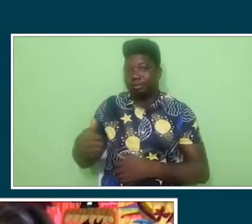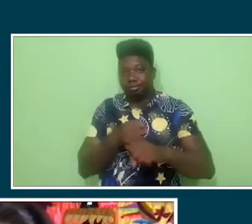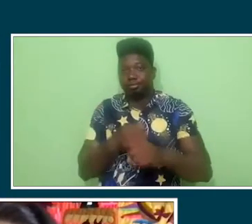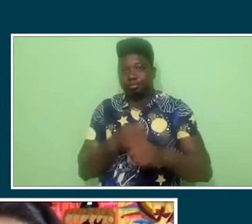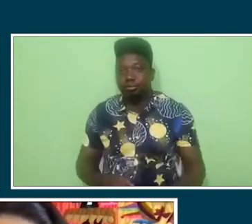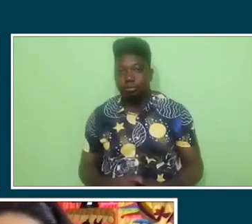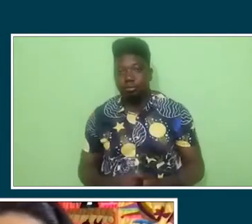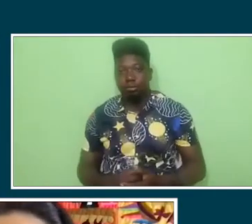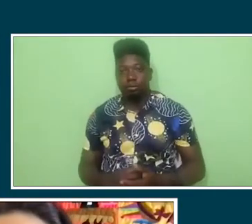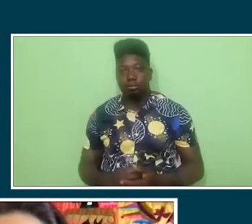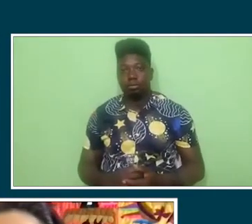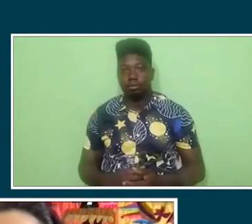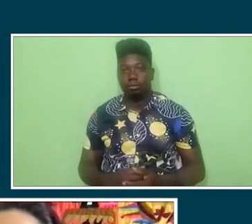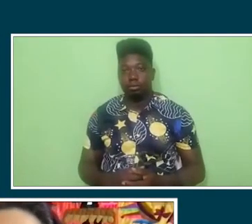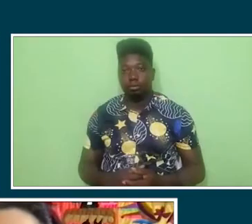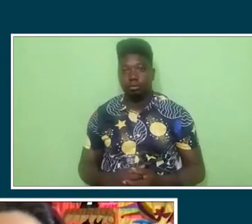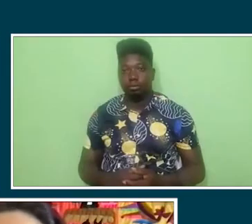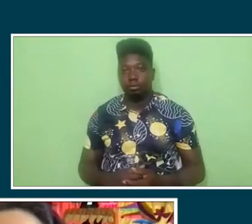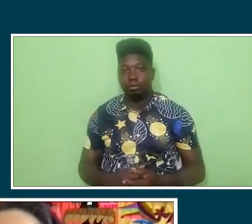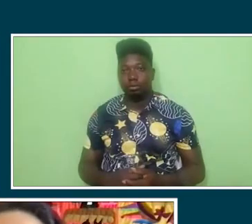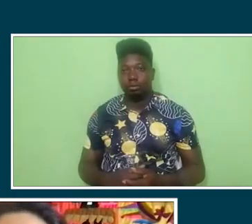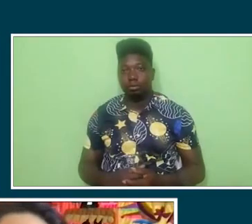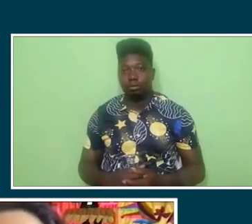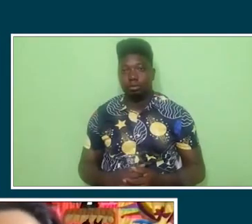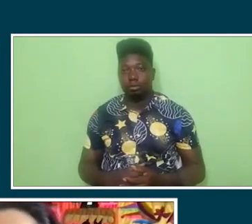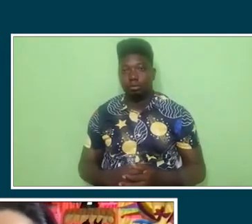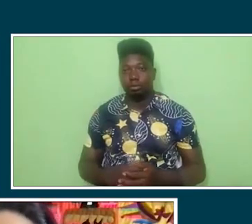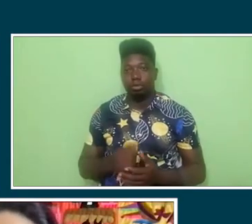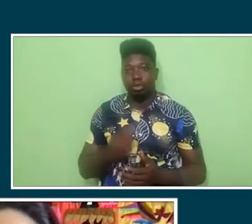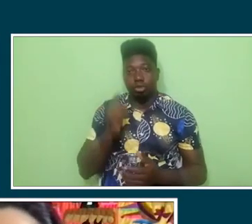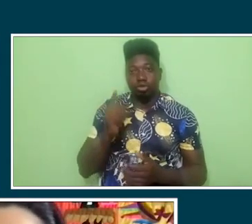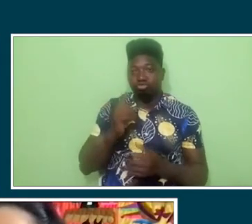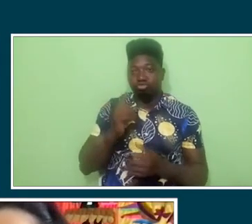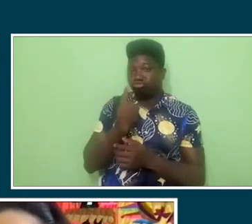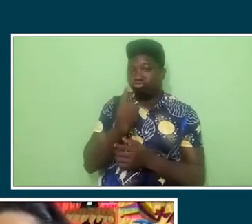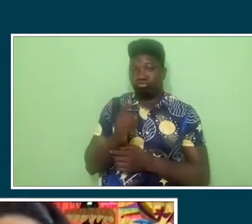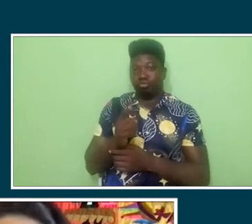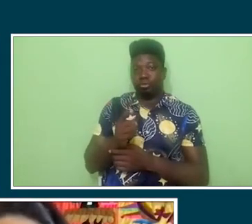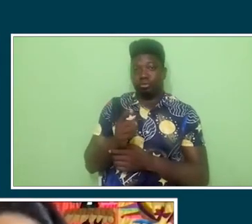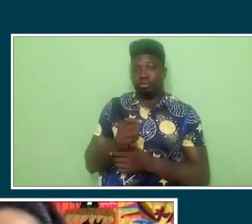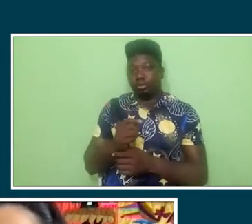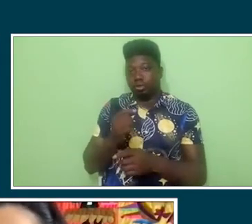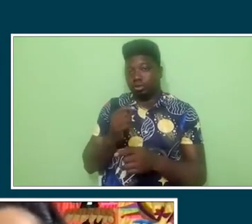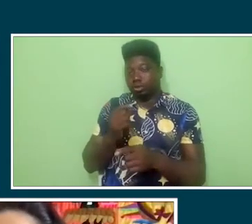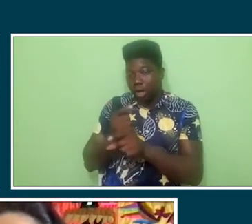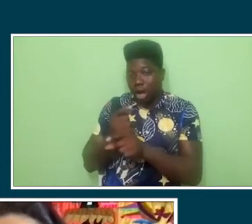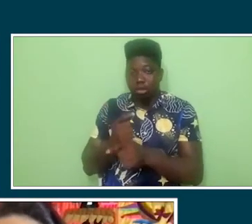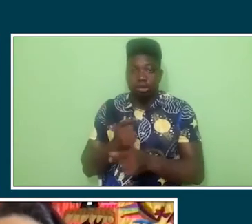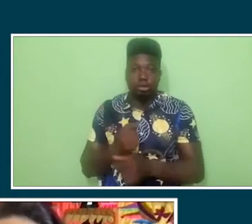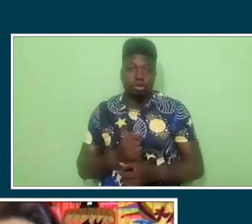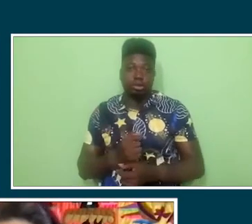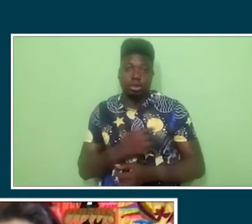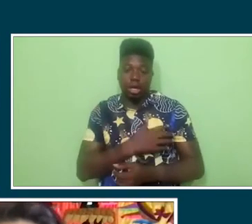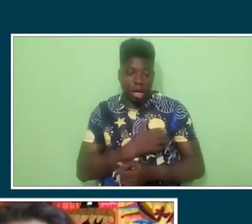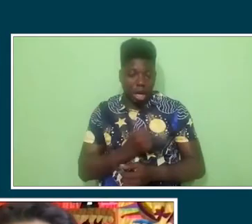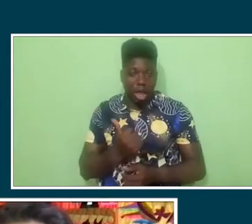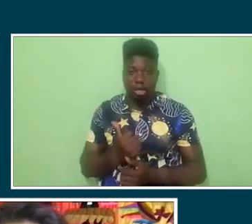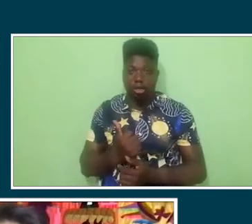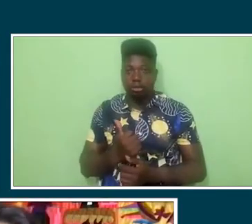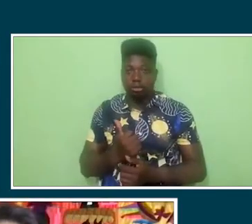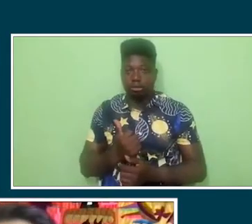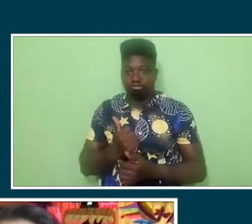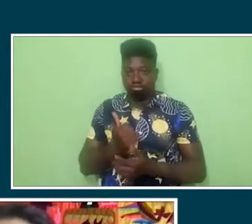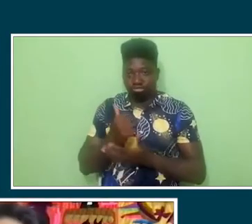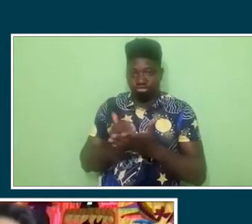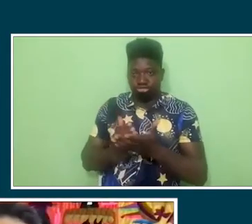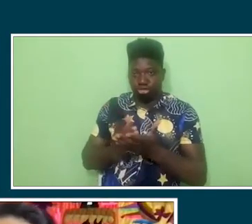in place of really wanting to take hold of justice process. And somewhere in the